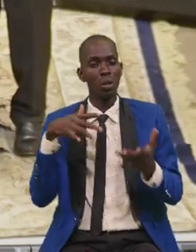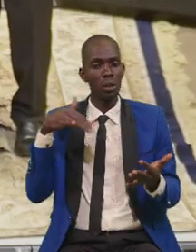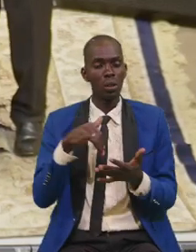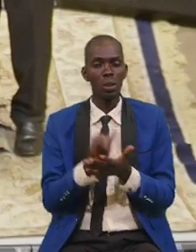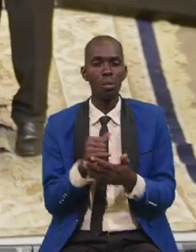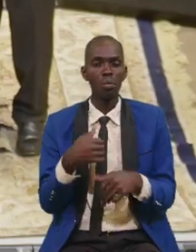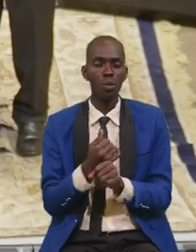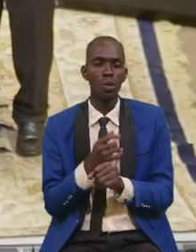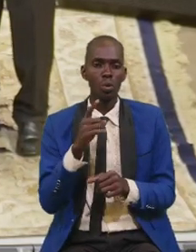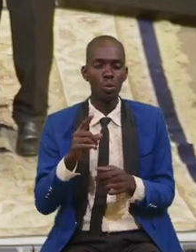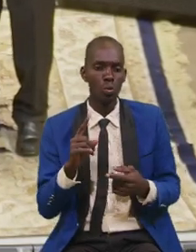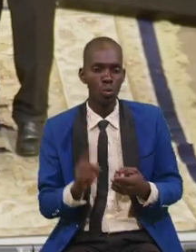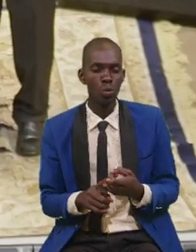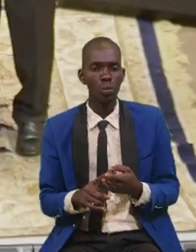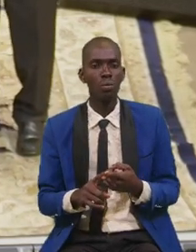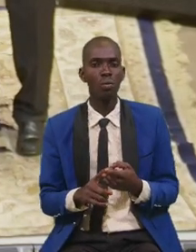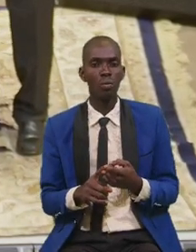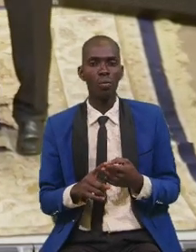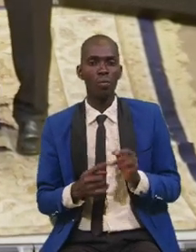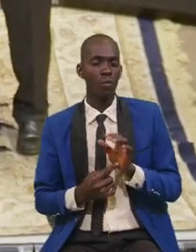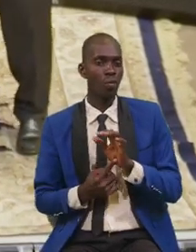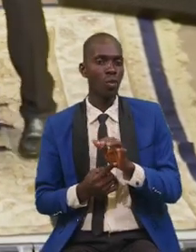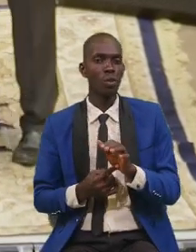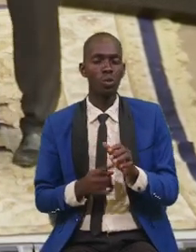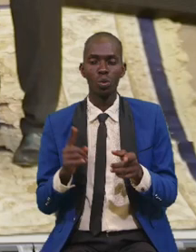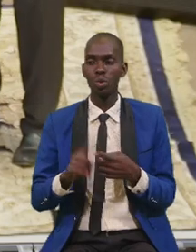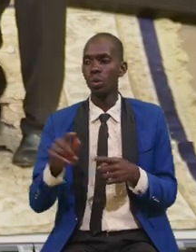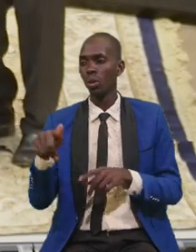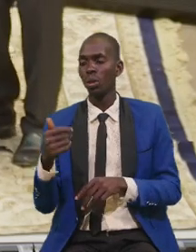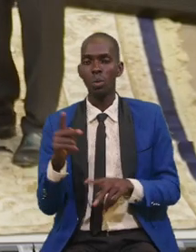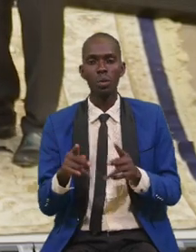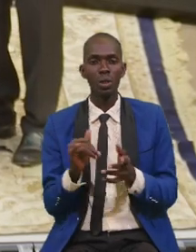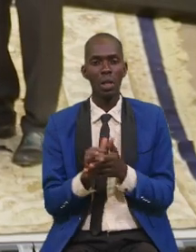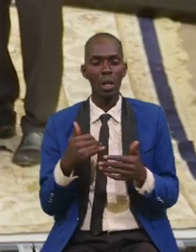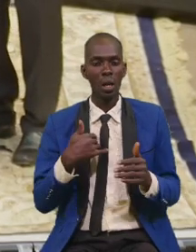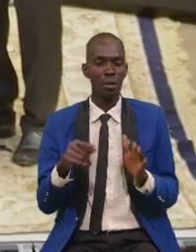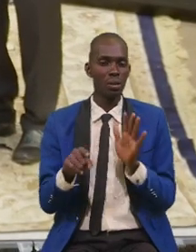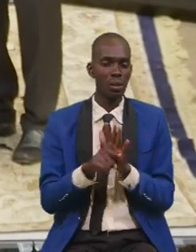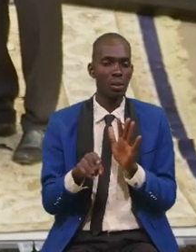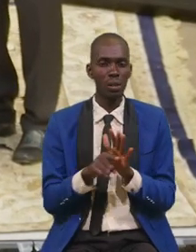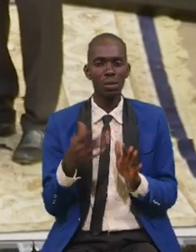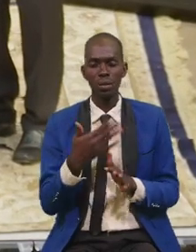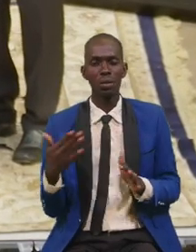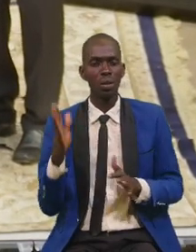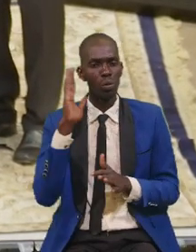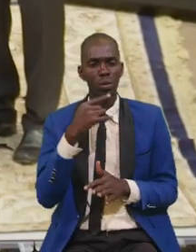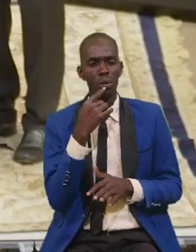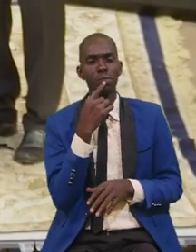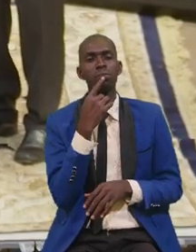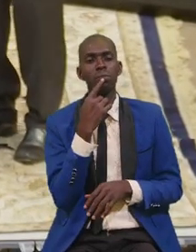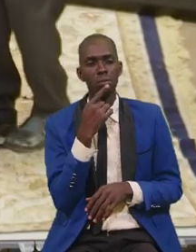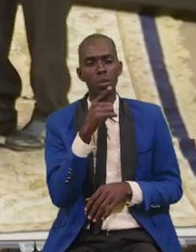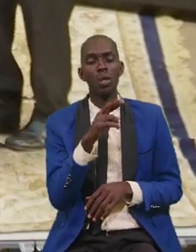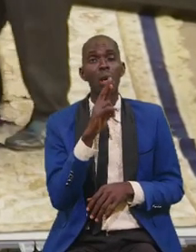who have a negative kind of interpretation, they'll say you are mad. They'll